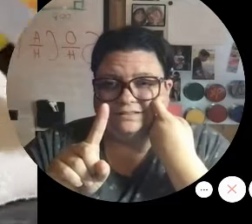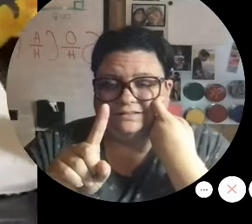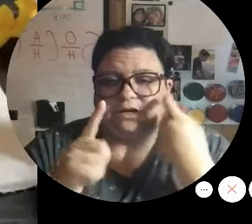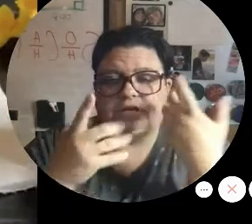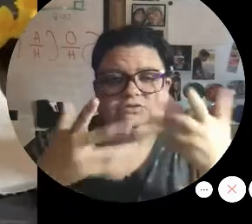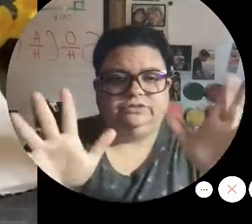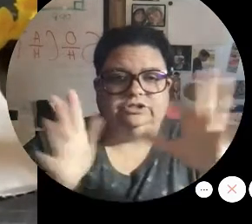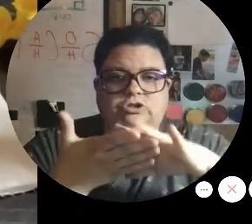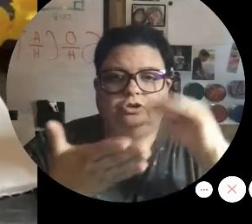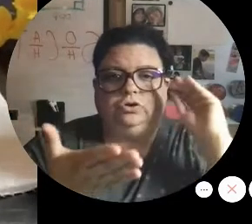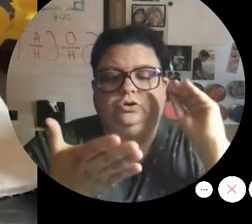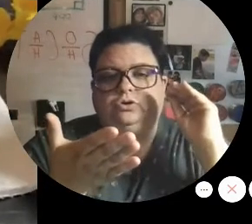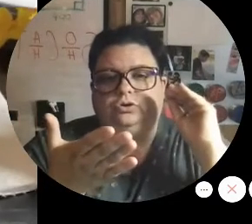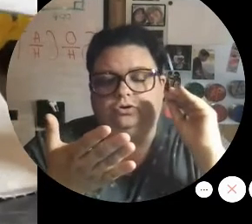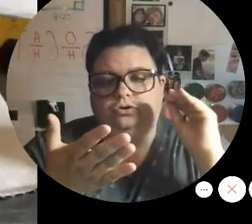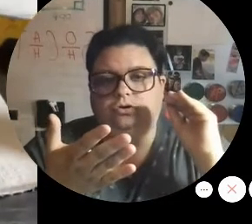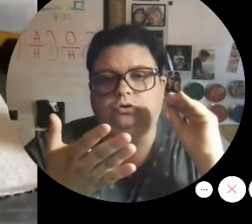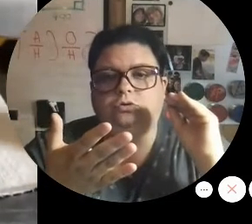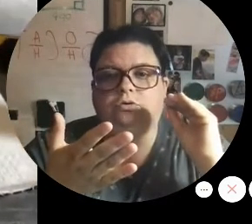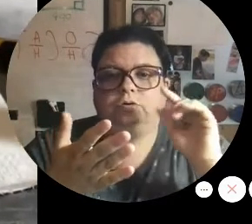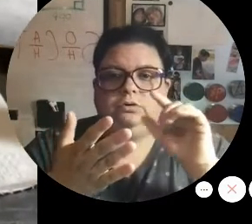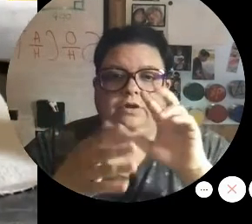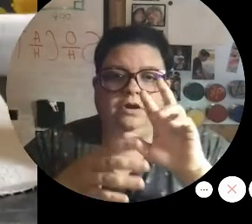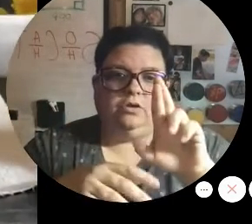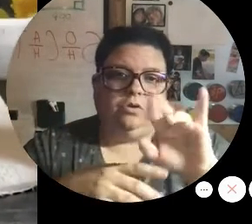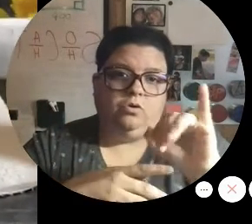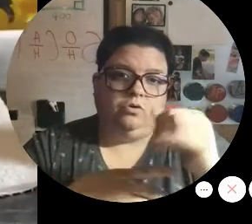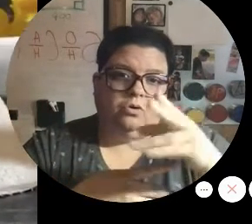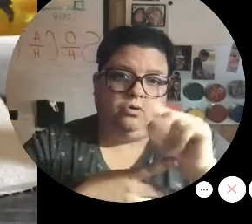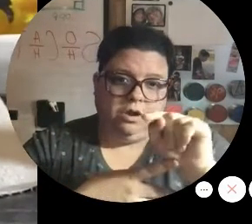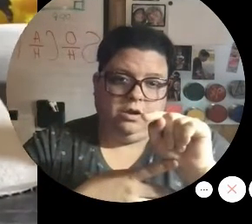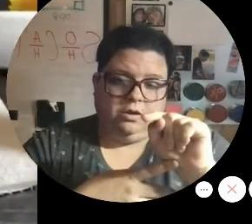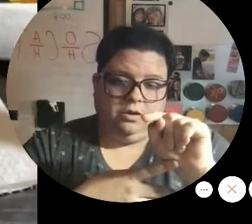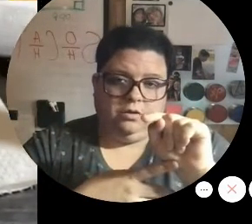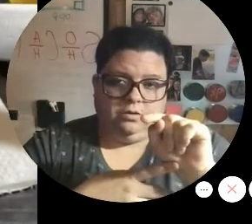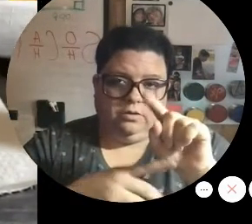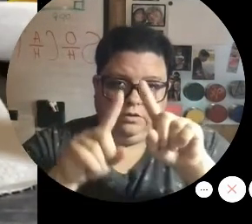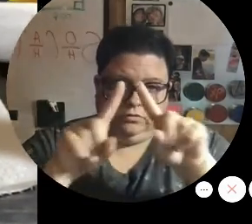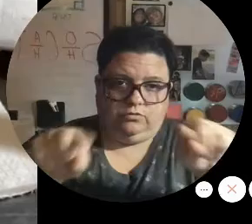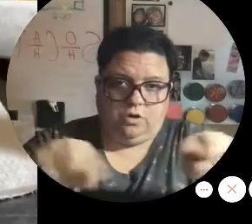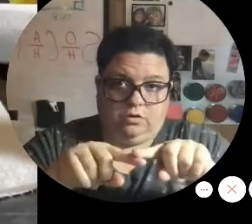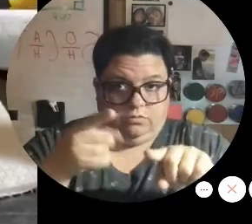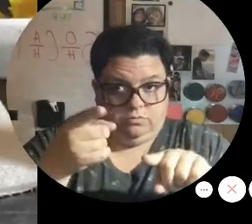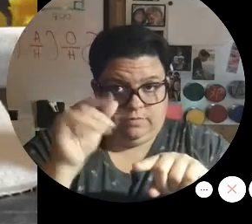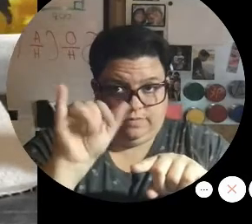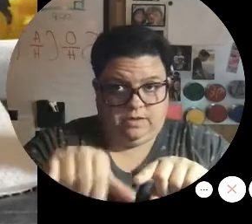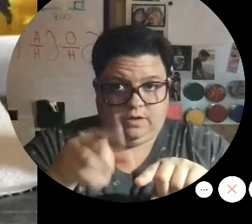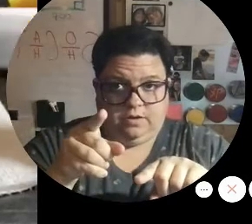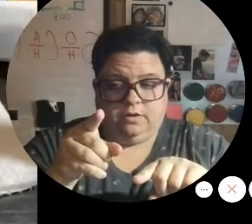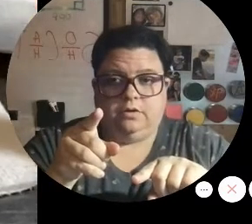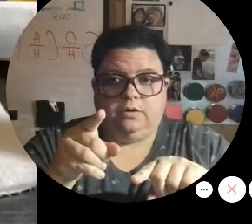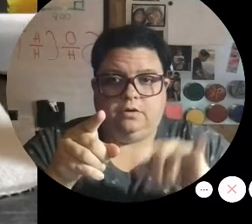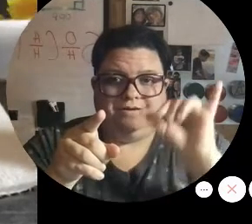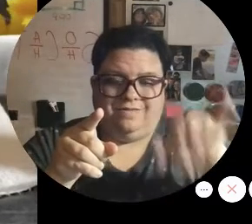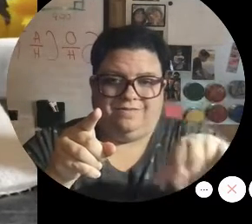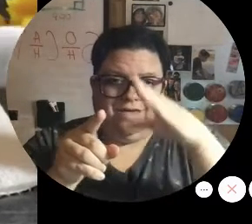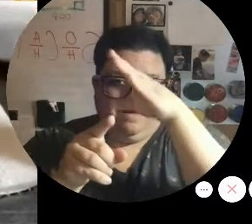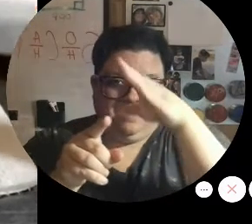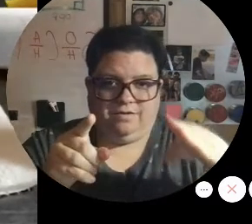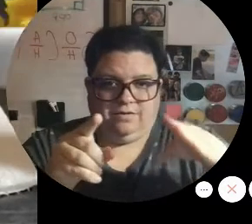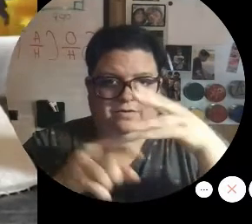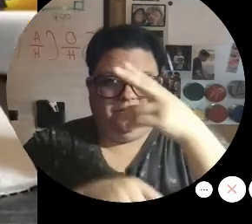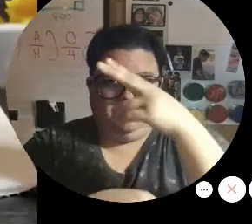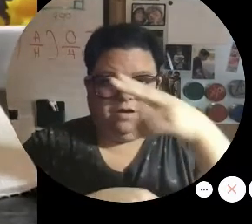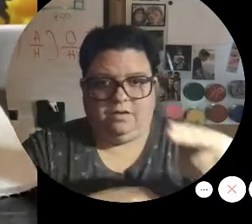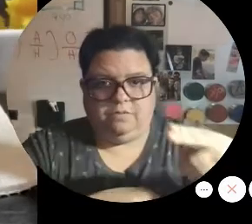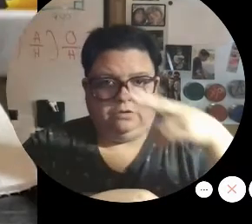got done learning, right? That a right triangle, which is right here, this side is the